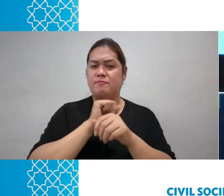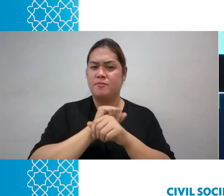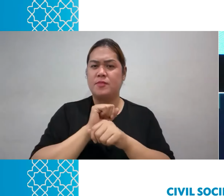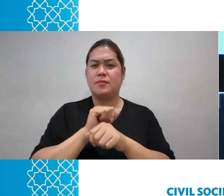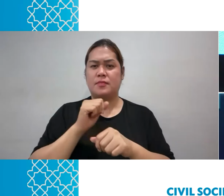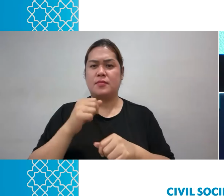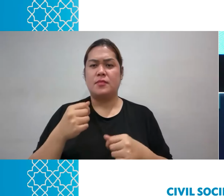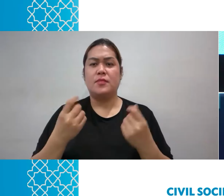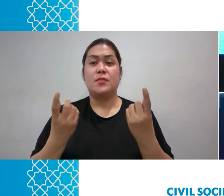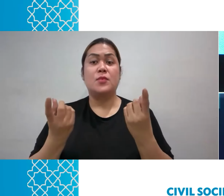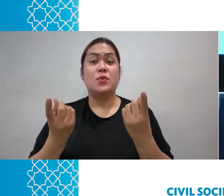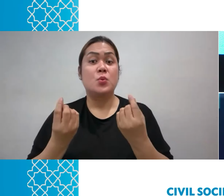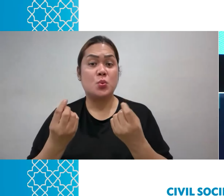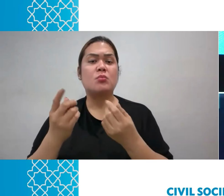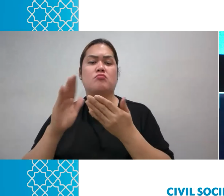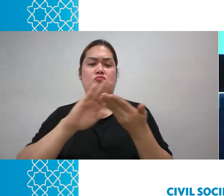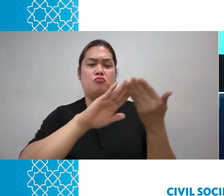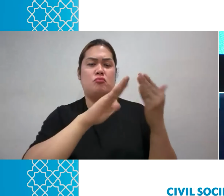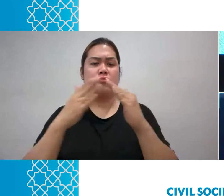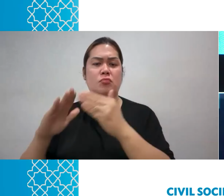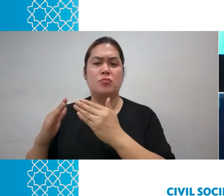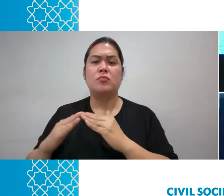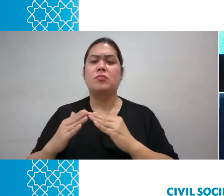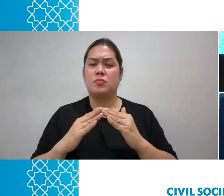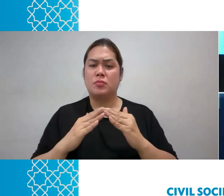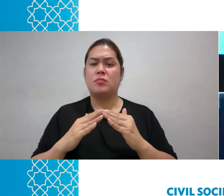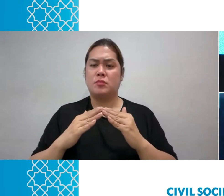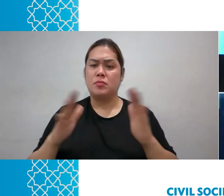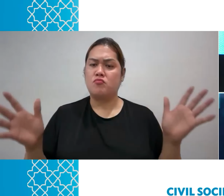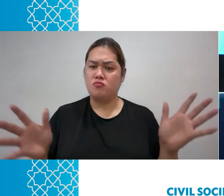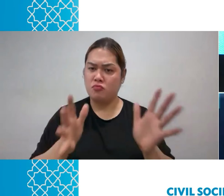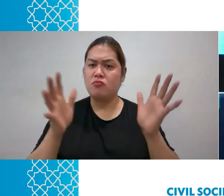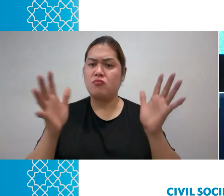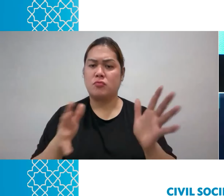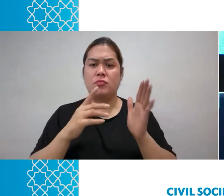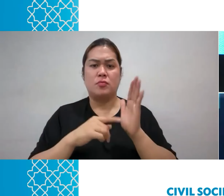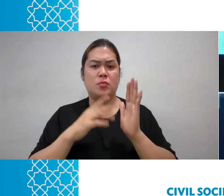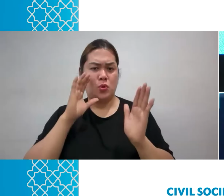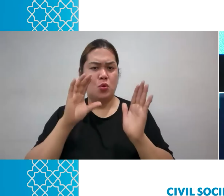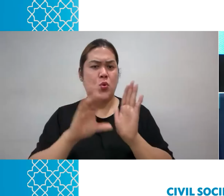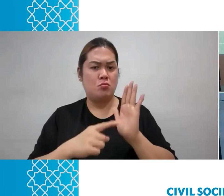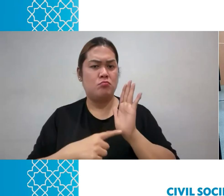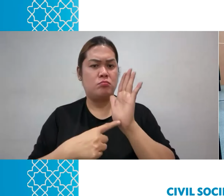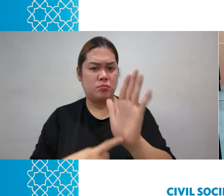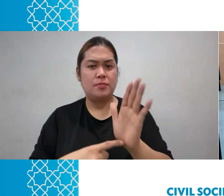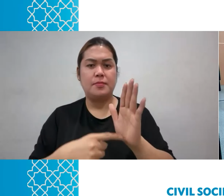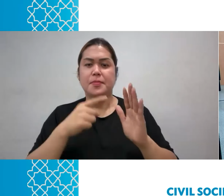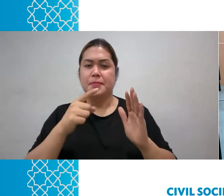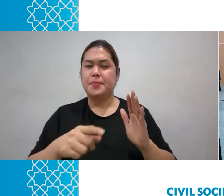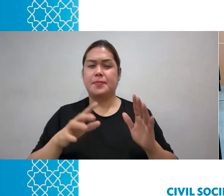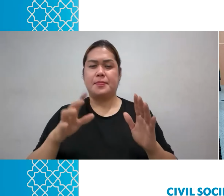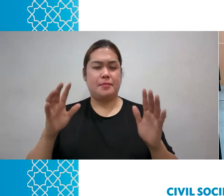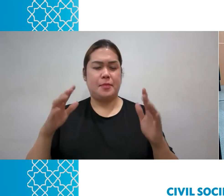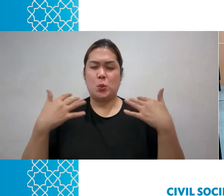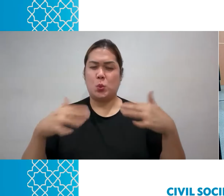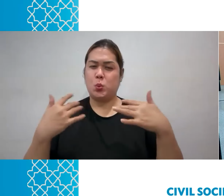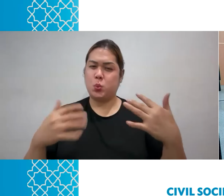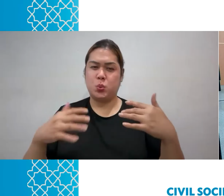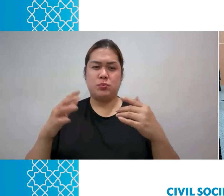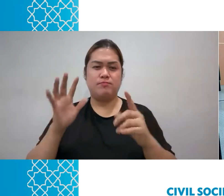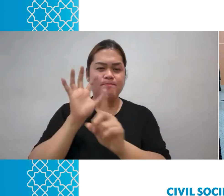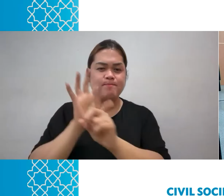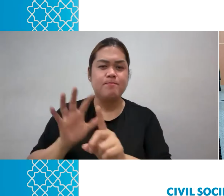that's the kind of engagement that we are able to attract when we do one sort of event. And this we do a